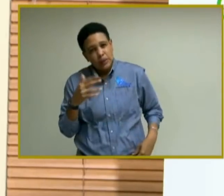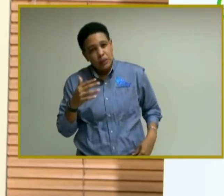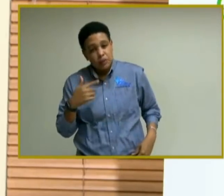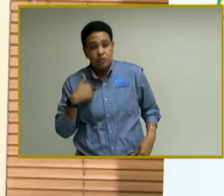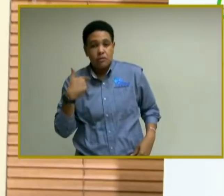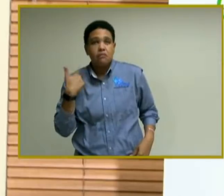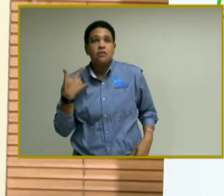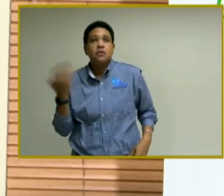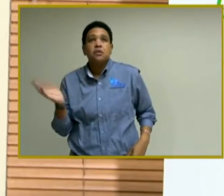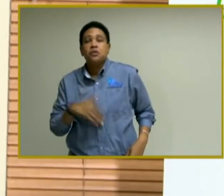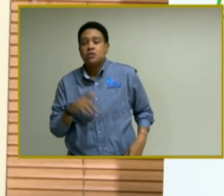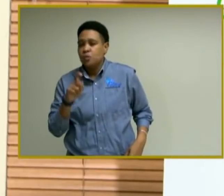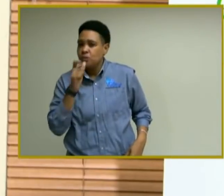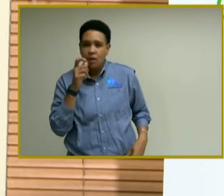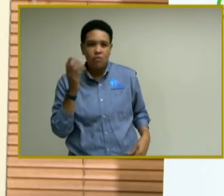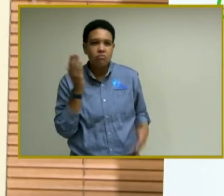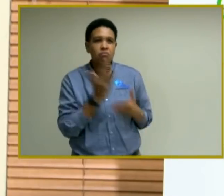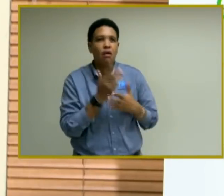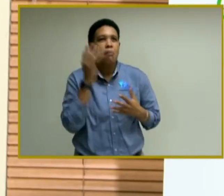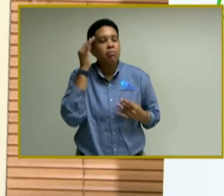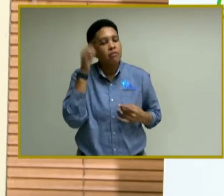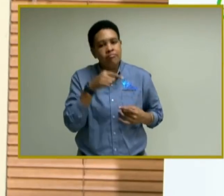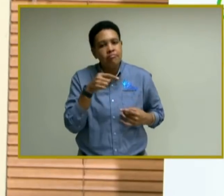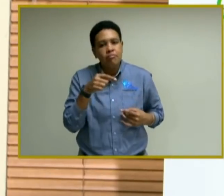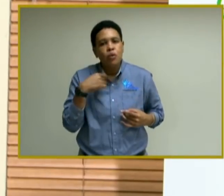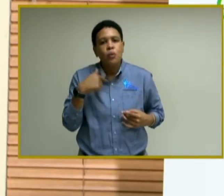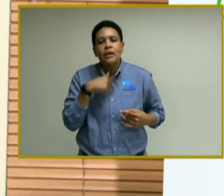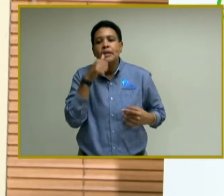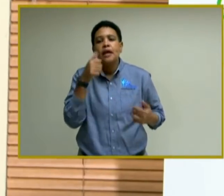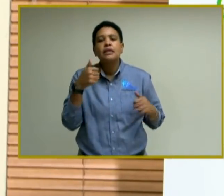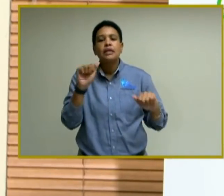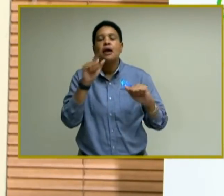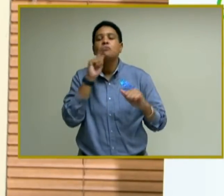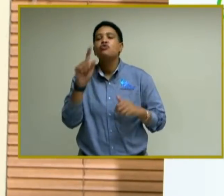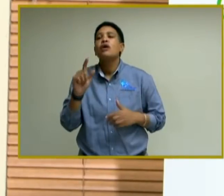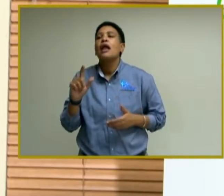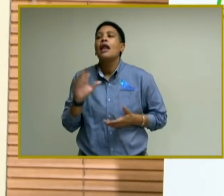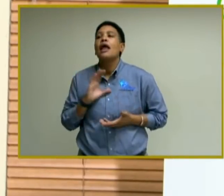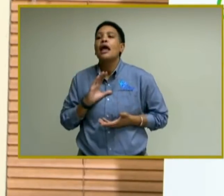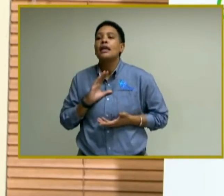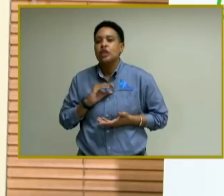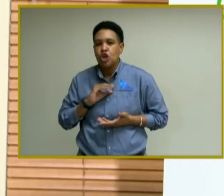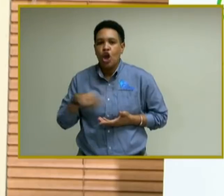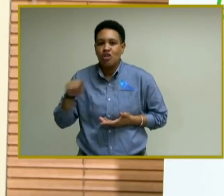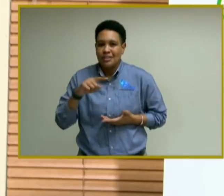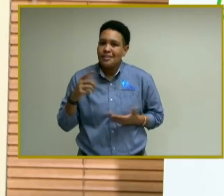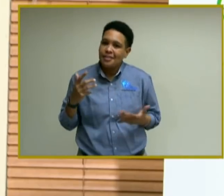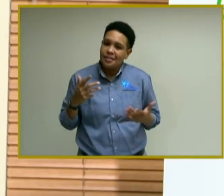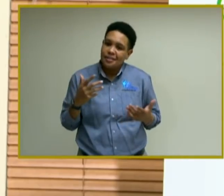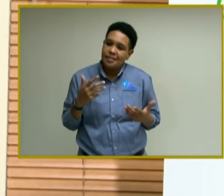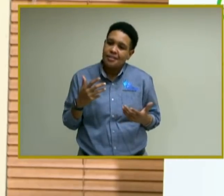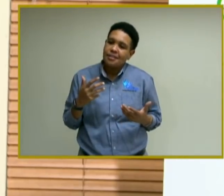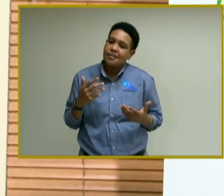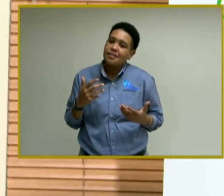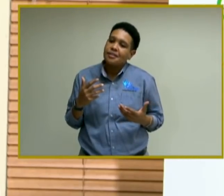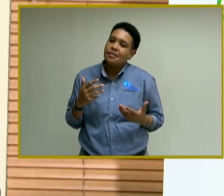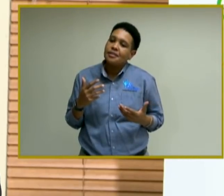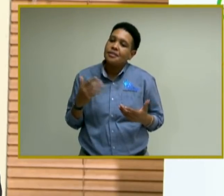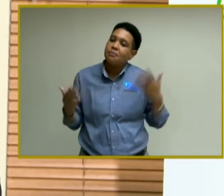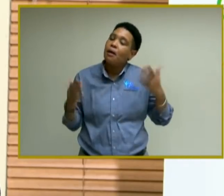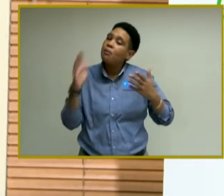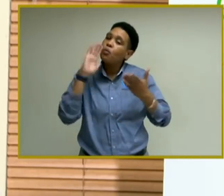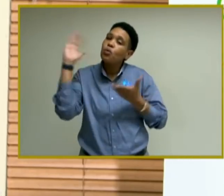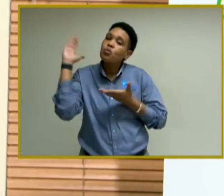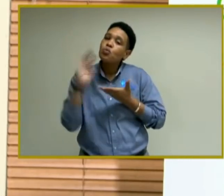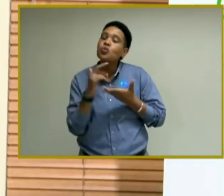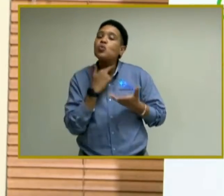saying that. We're not attempting to discourage, even though maybe that would reduce the